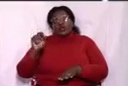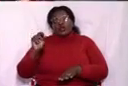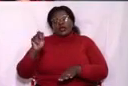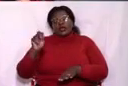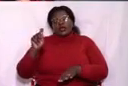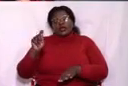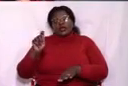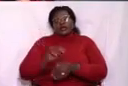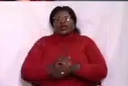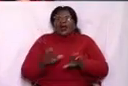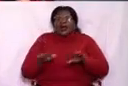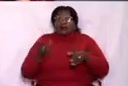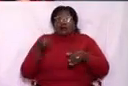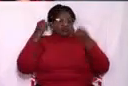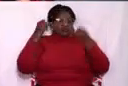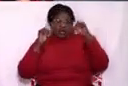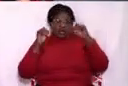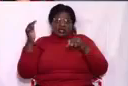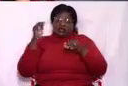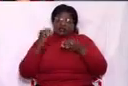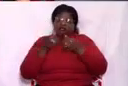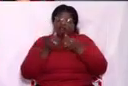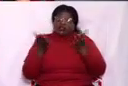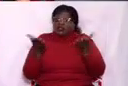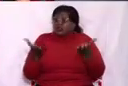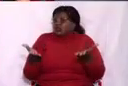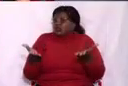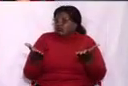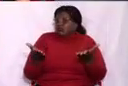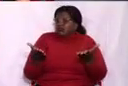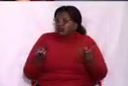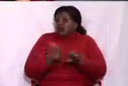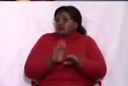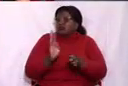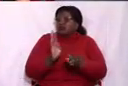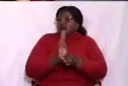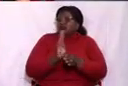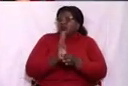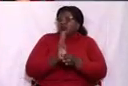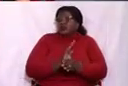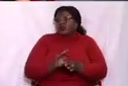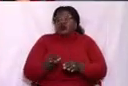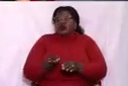this idea really start, or how did it come up? Well,